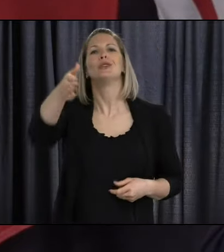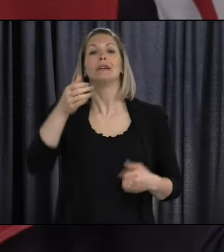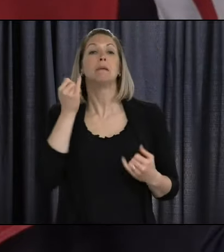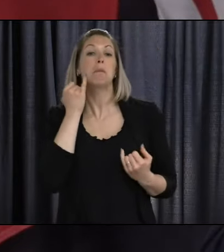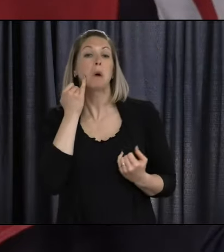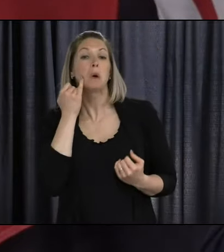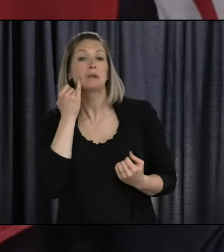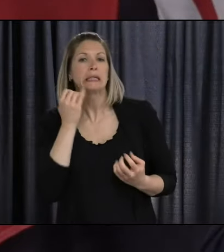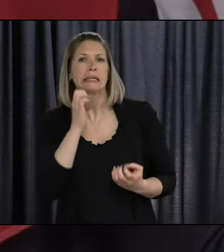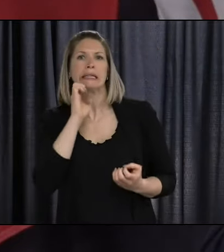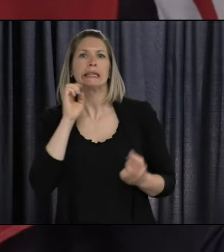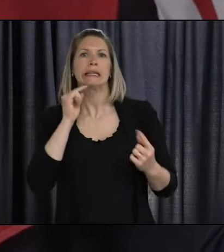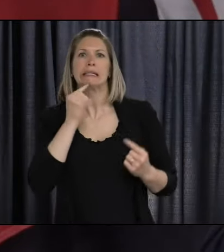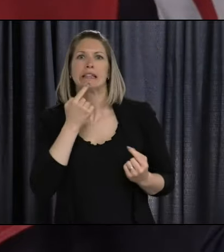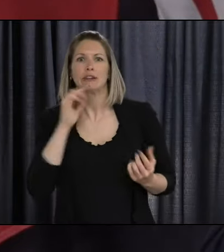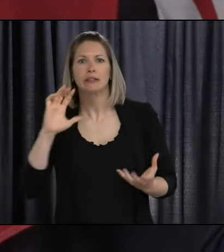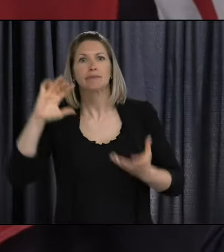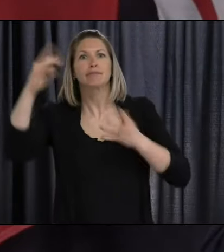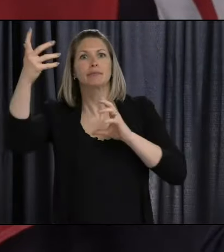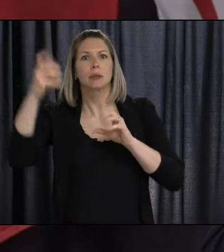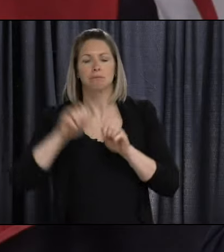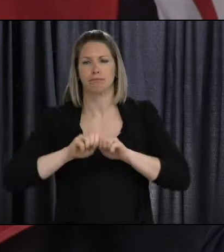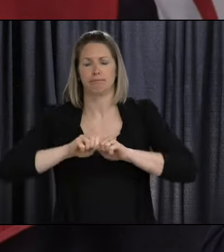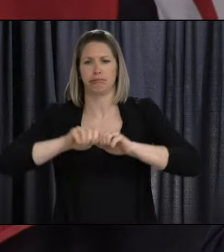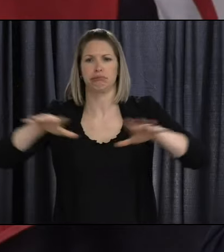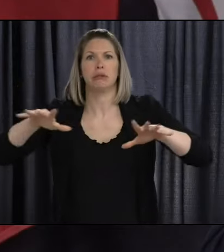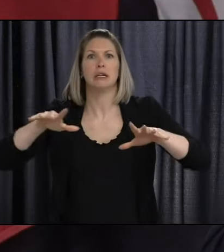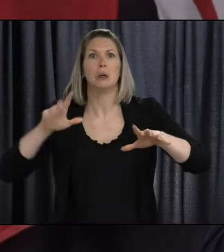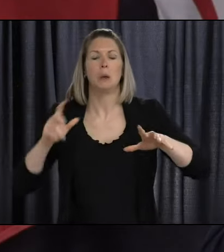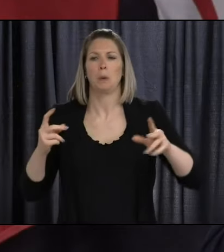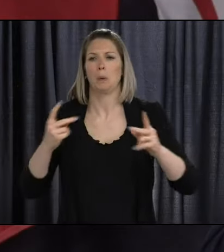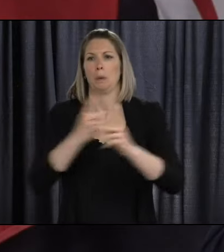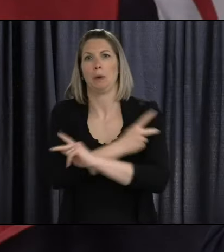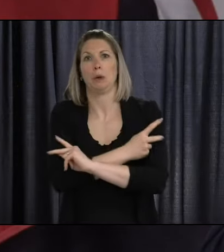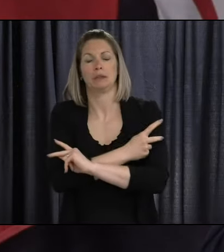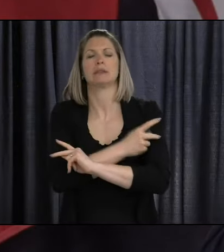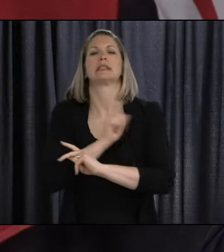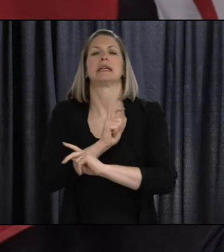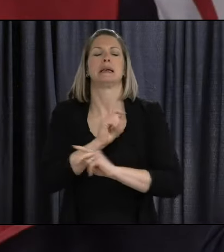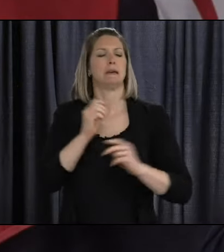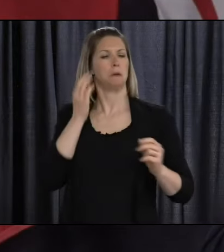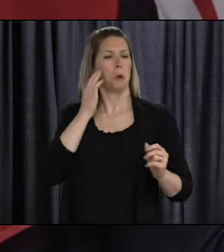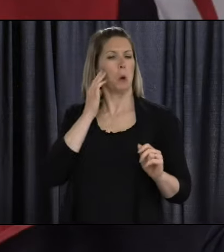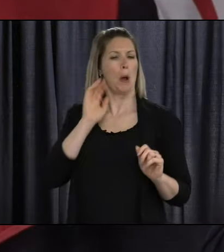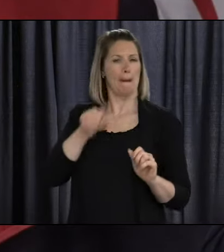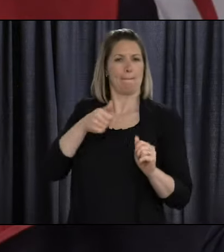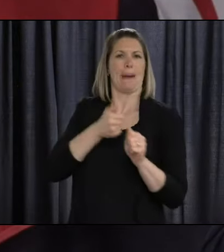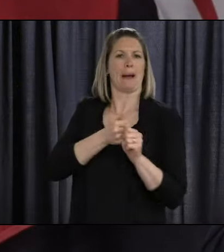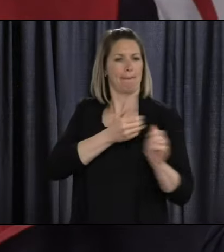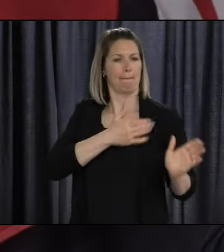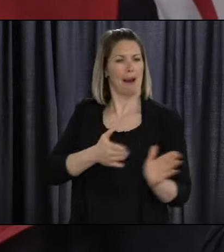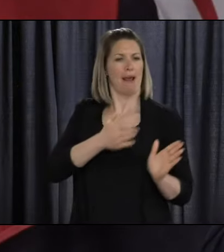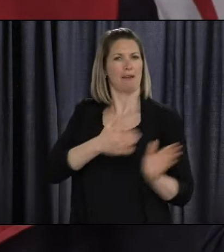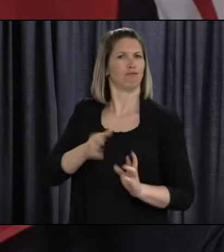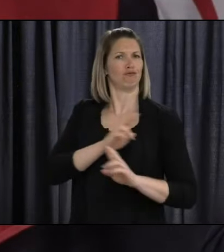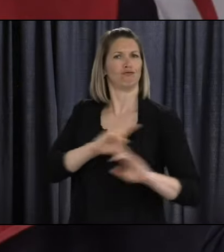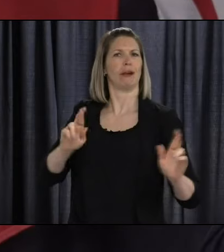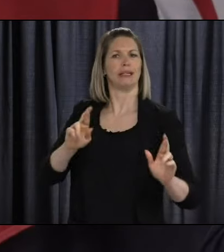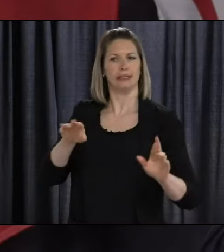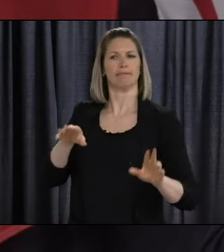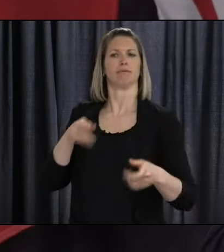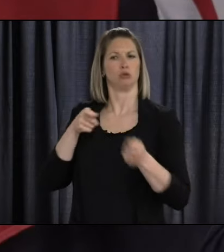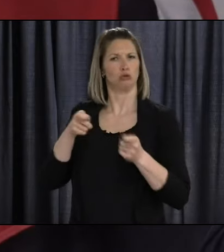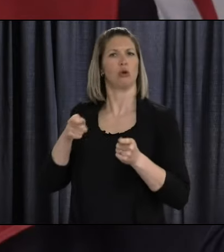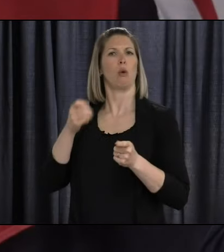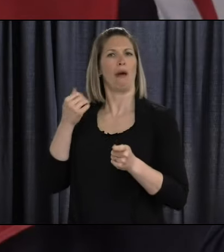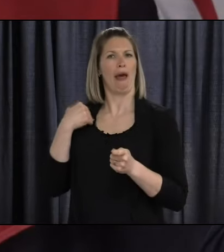respond to an outbreak in with this virus in Newfoundland and Labrador. Also today, they're dealing